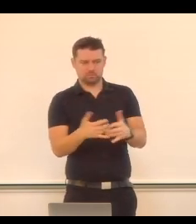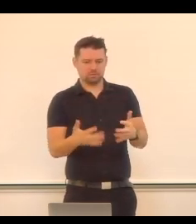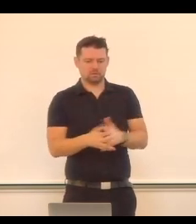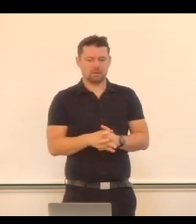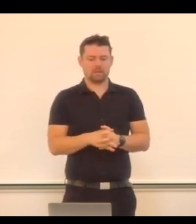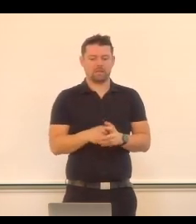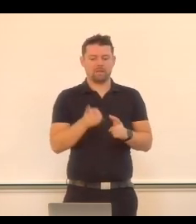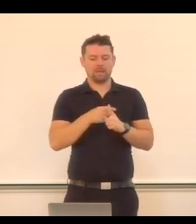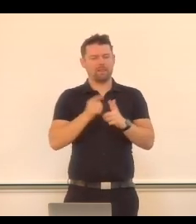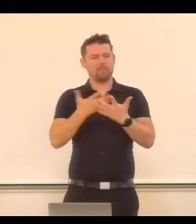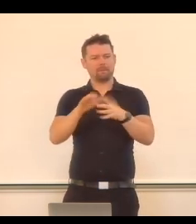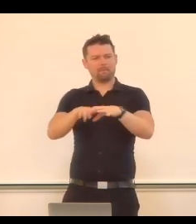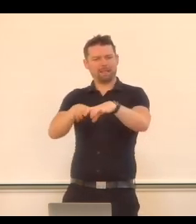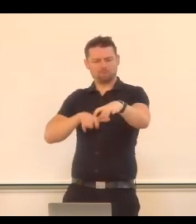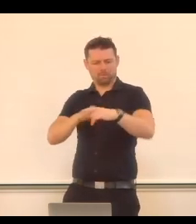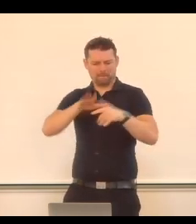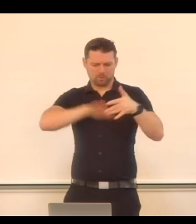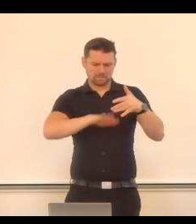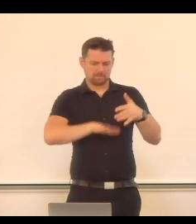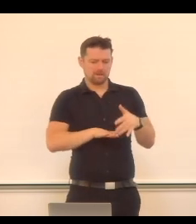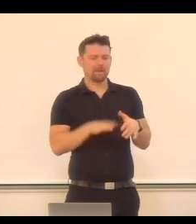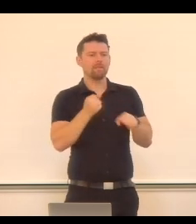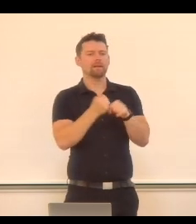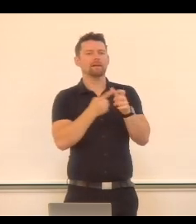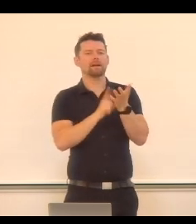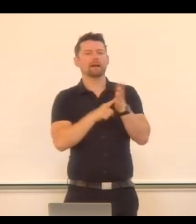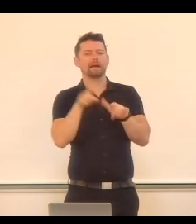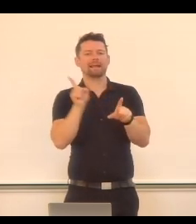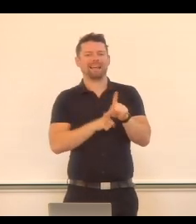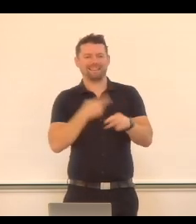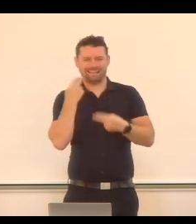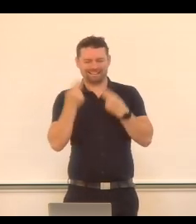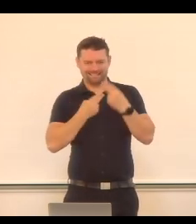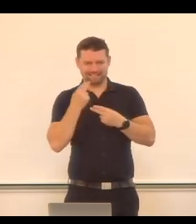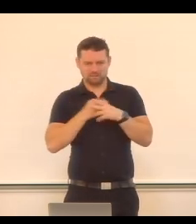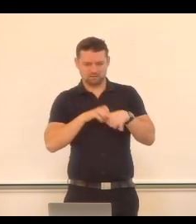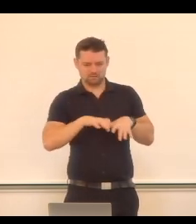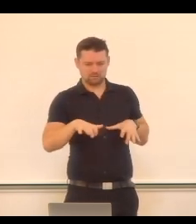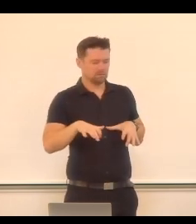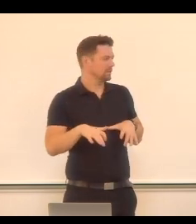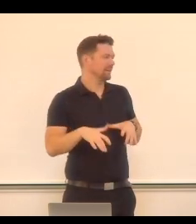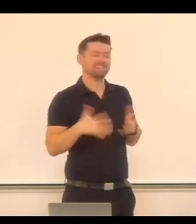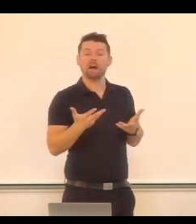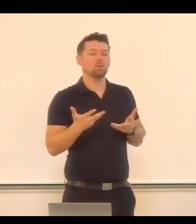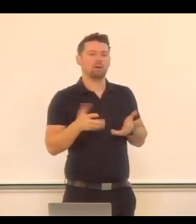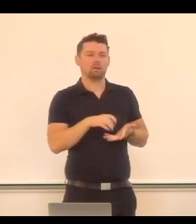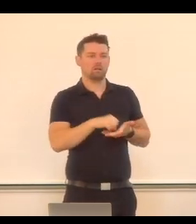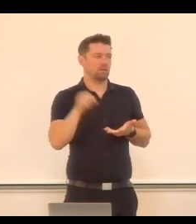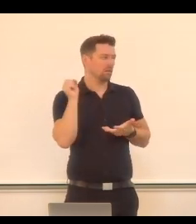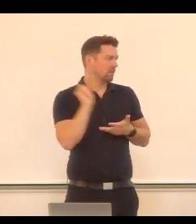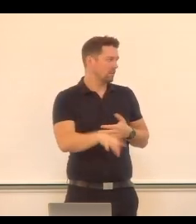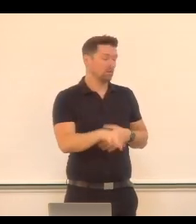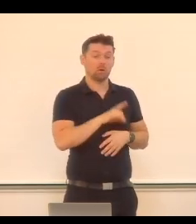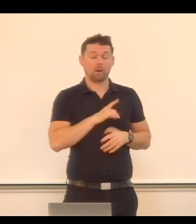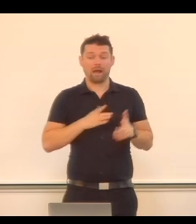you see that big platform. That was the galley tent, and Now it's just a platform because during over one of